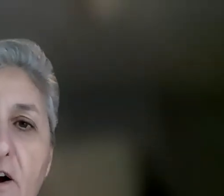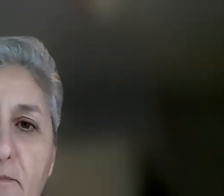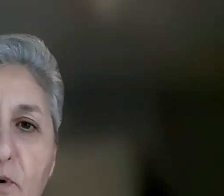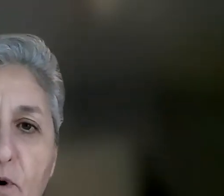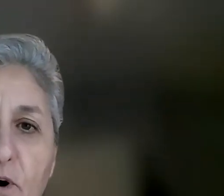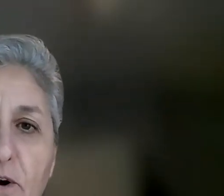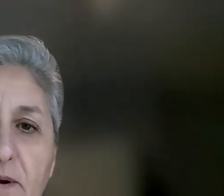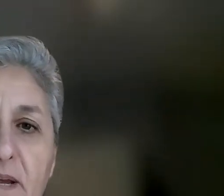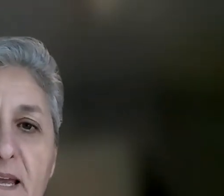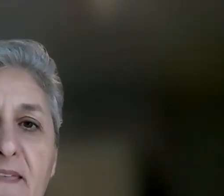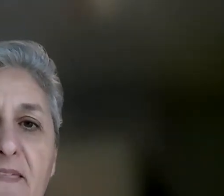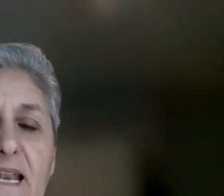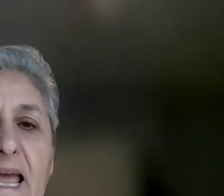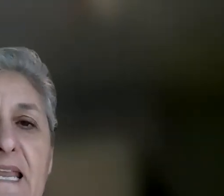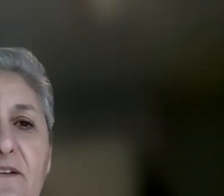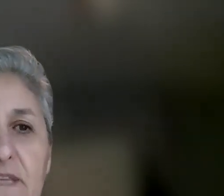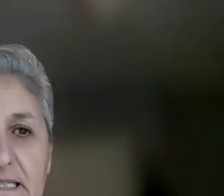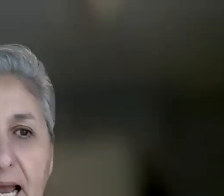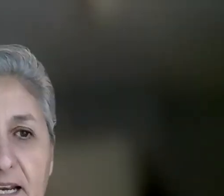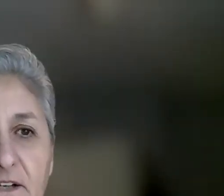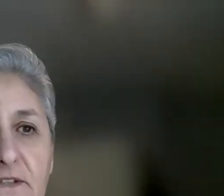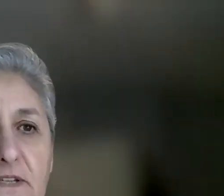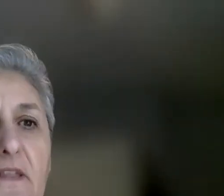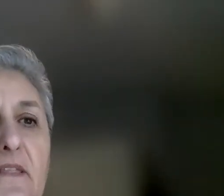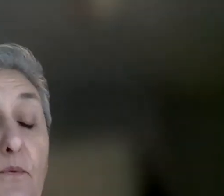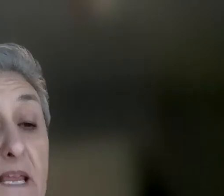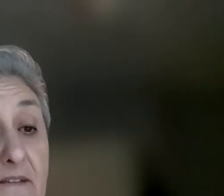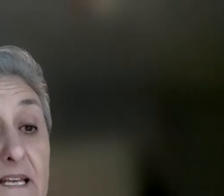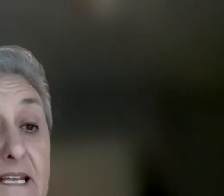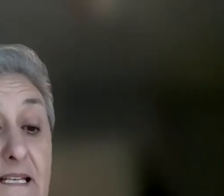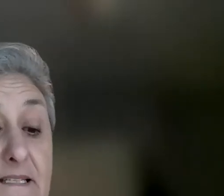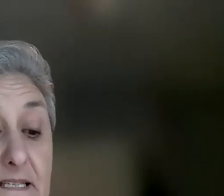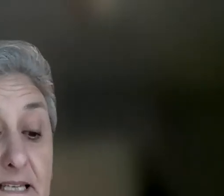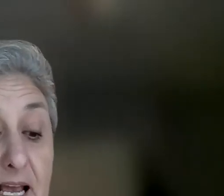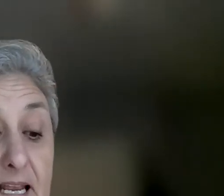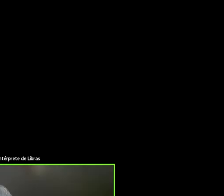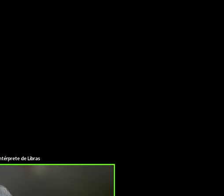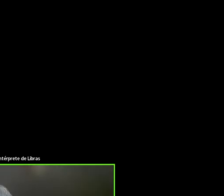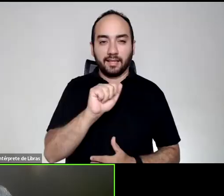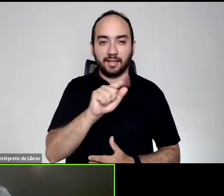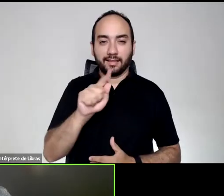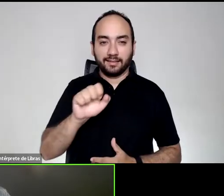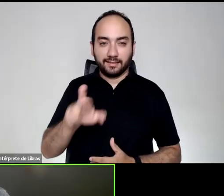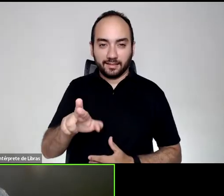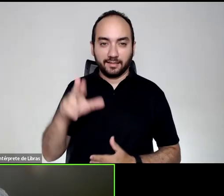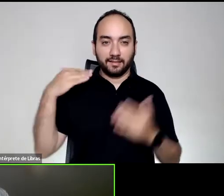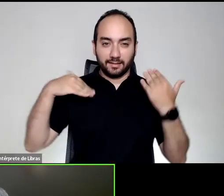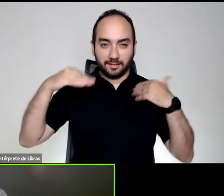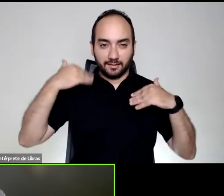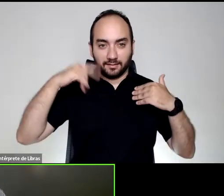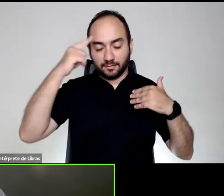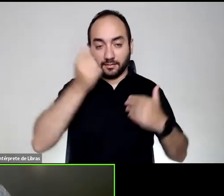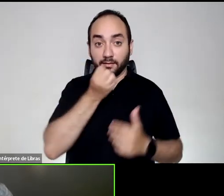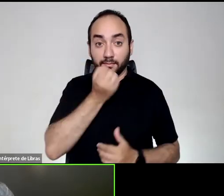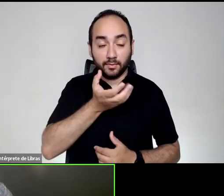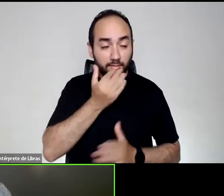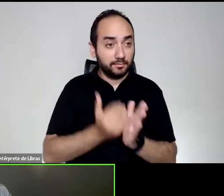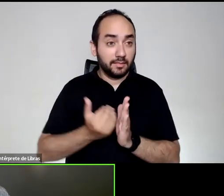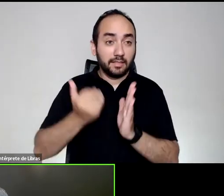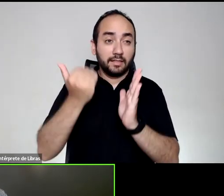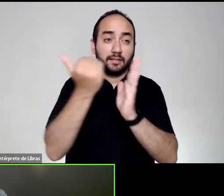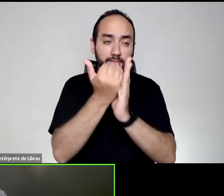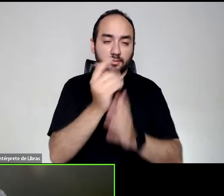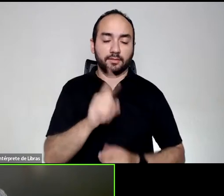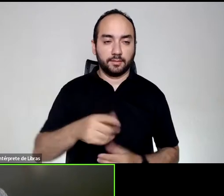far more than any of the titles that we give it in society. Where does leisure fit